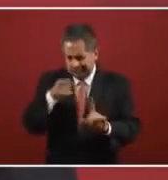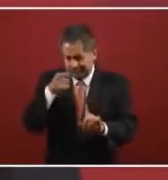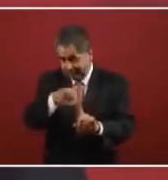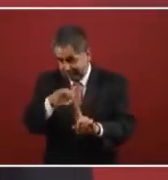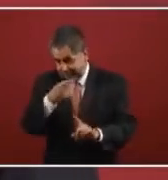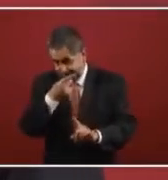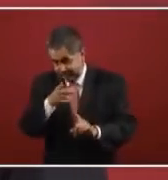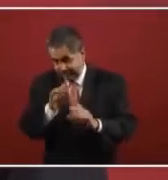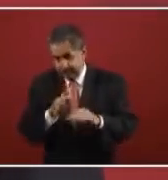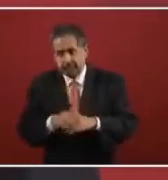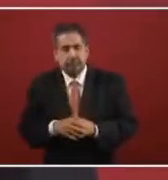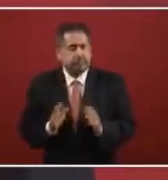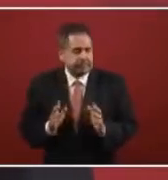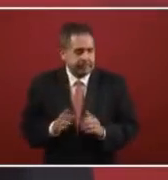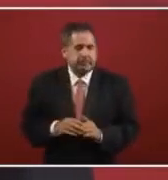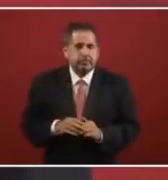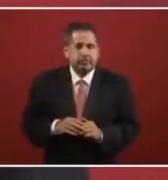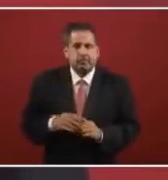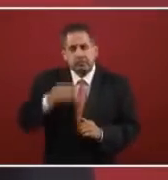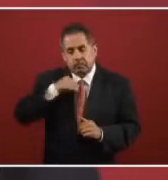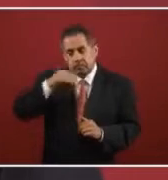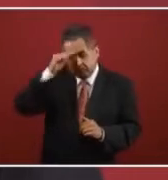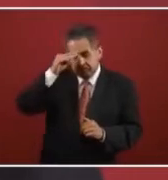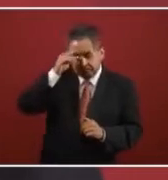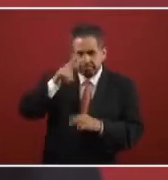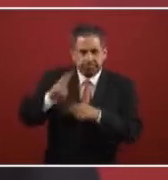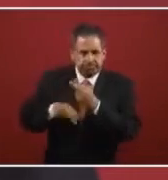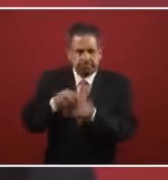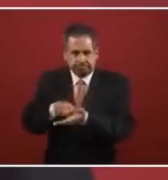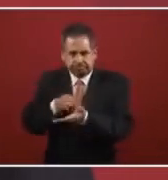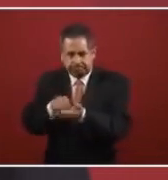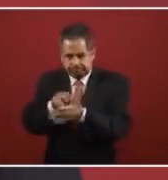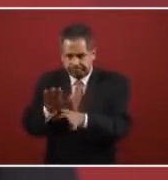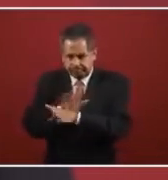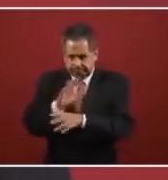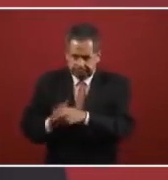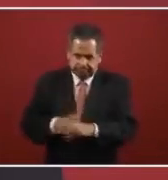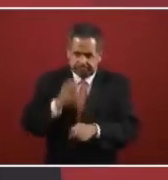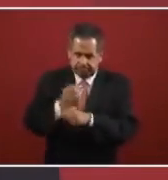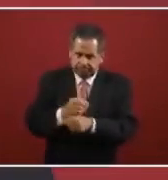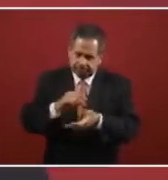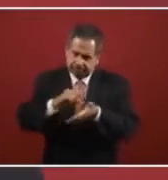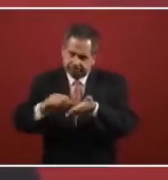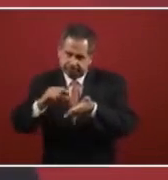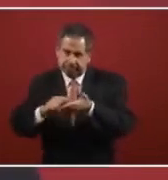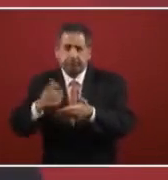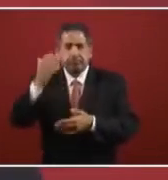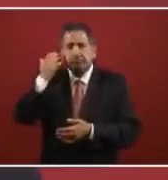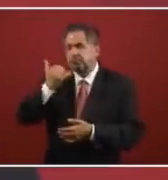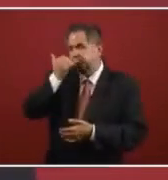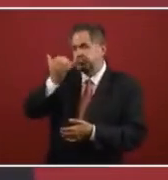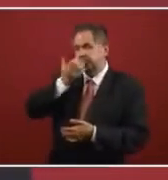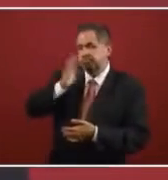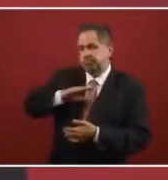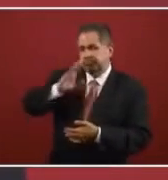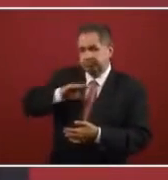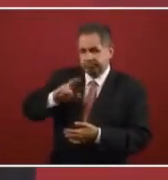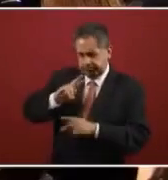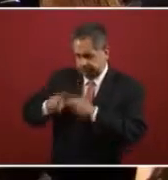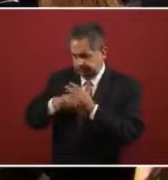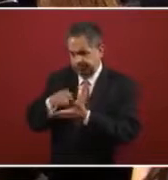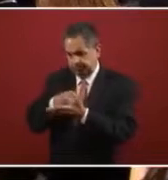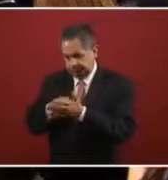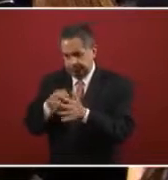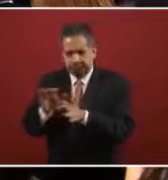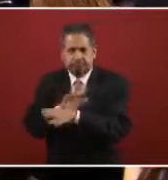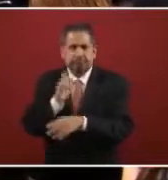way. se está buscando corregir They are trying to un correct vicio a de que